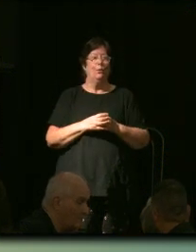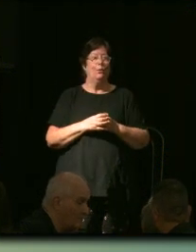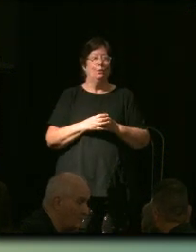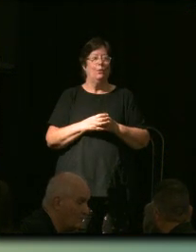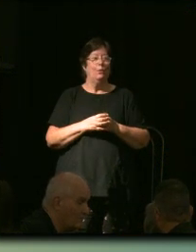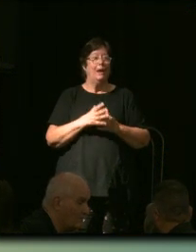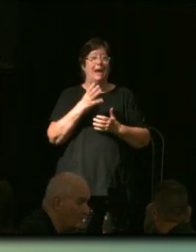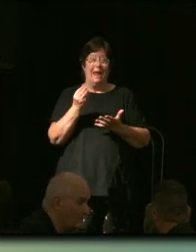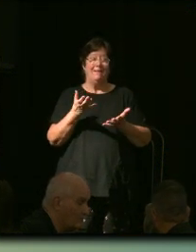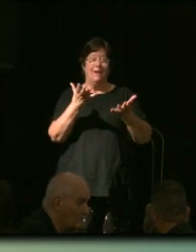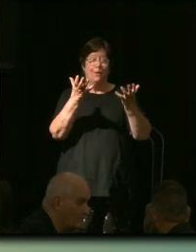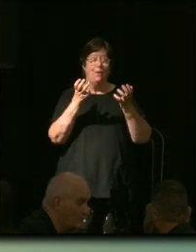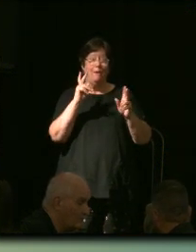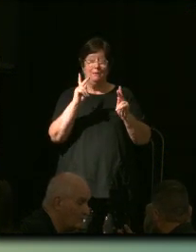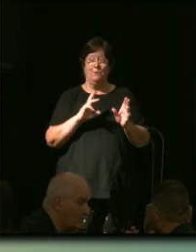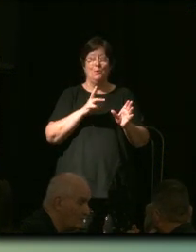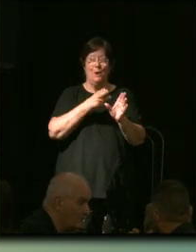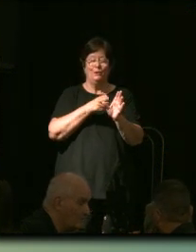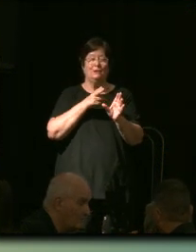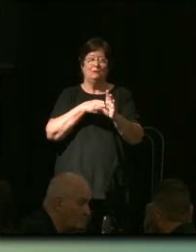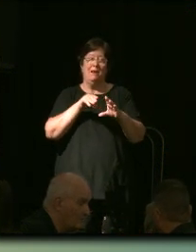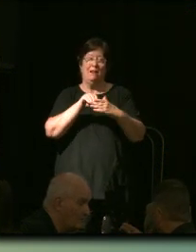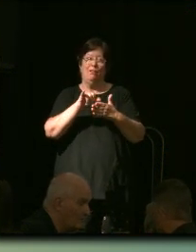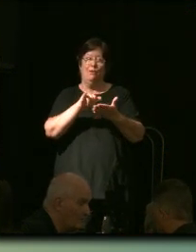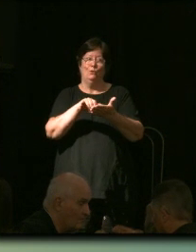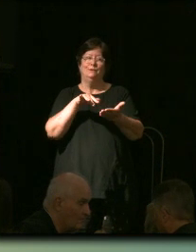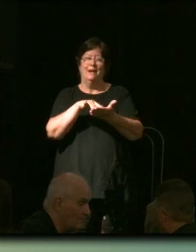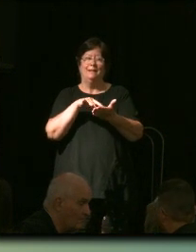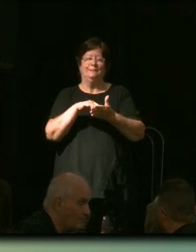enrolling participants.